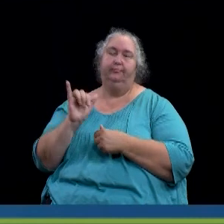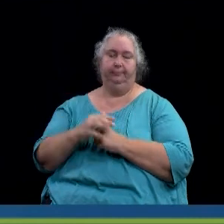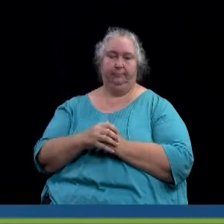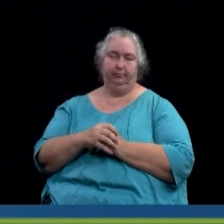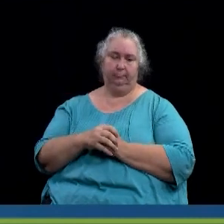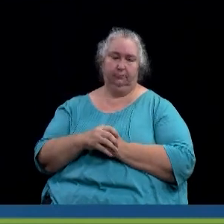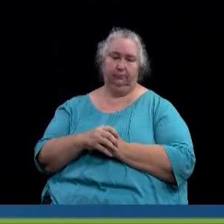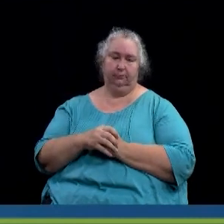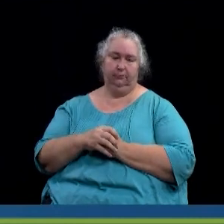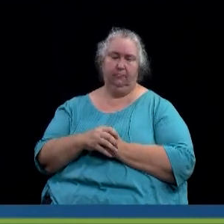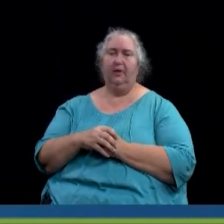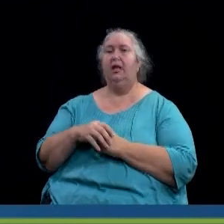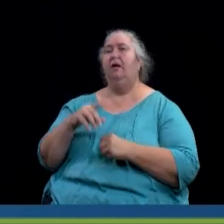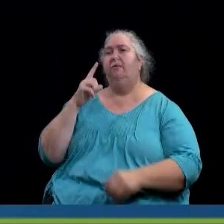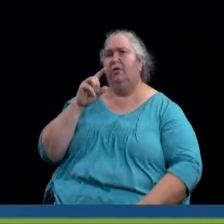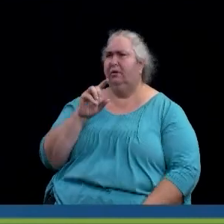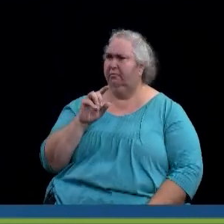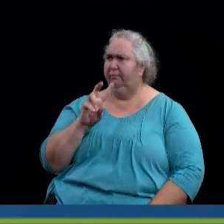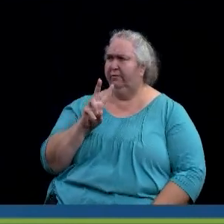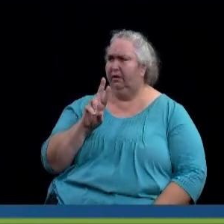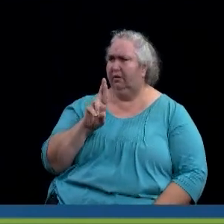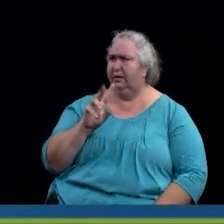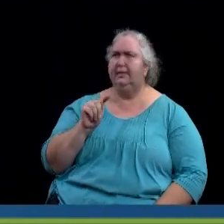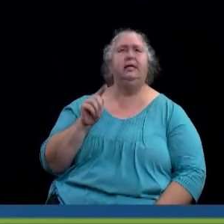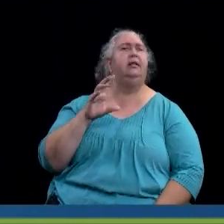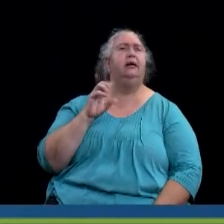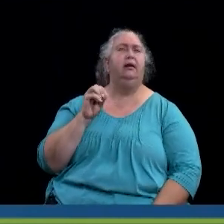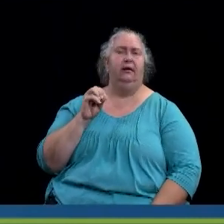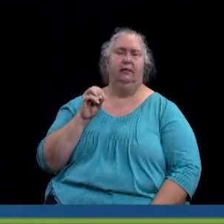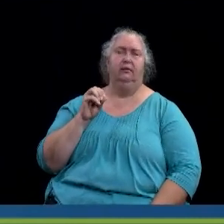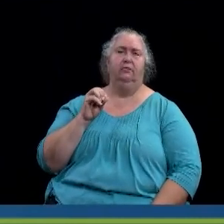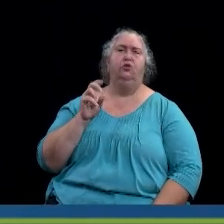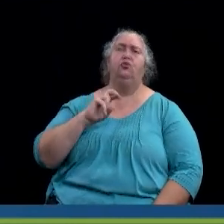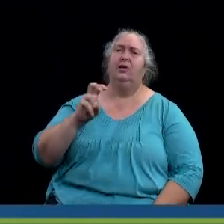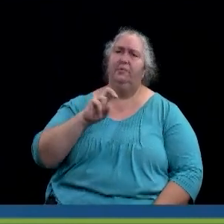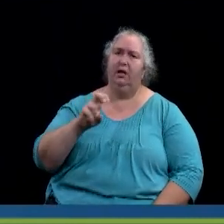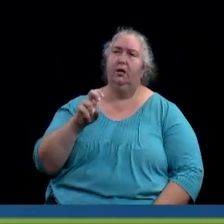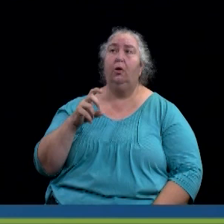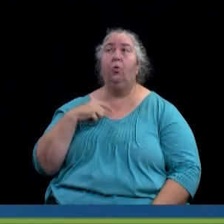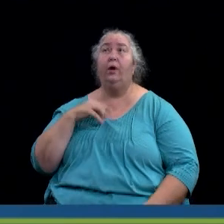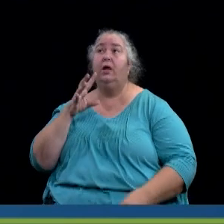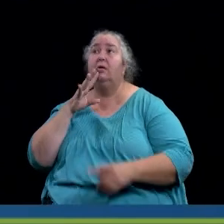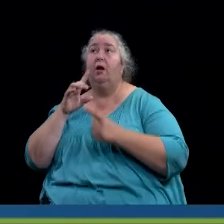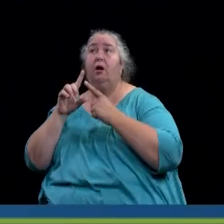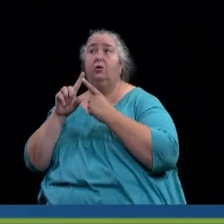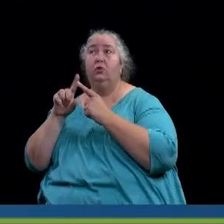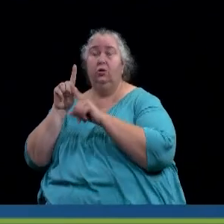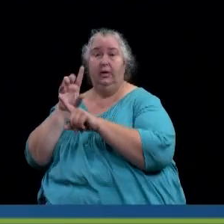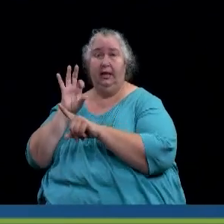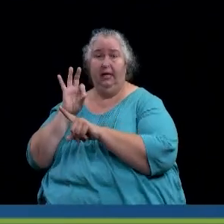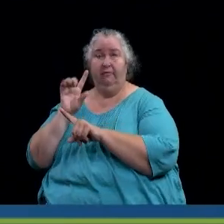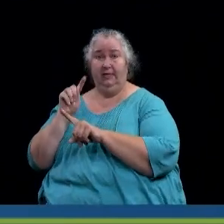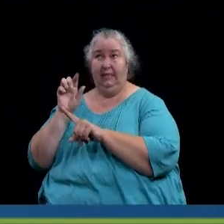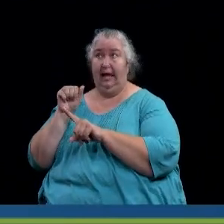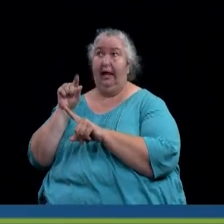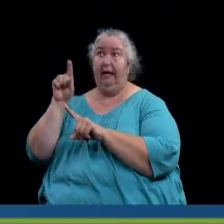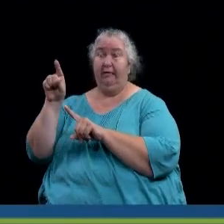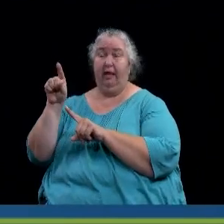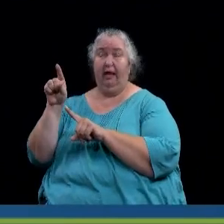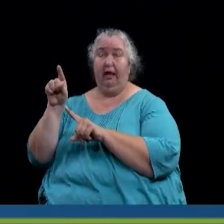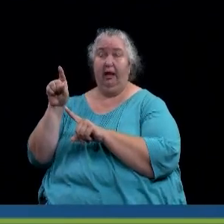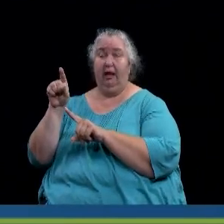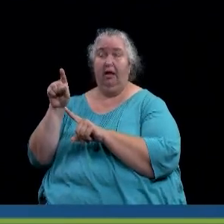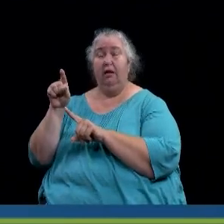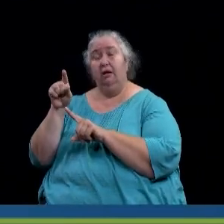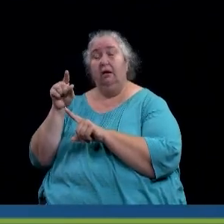Administration, we've talked to FTA, and they believe that leveraging of in-kind cost by local governments to deliver